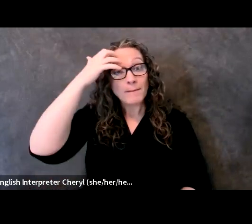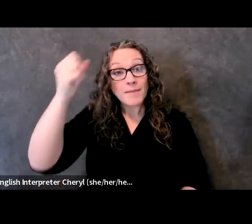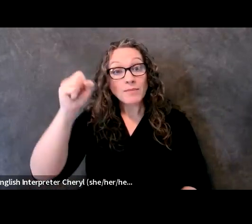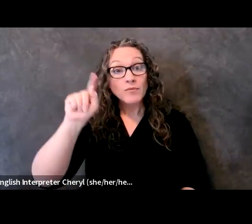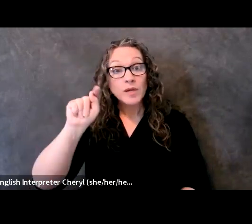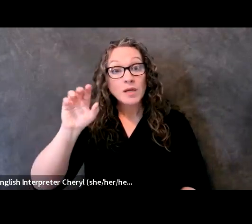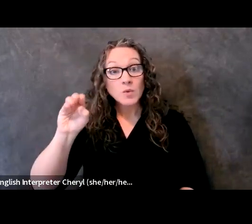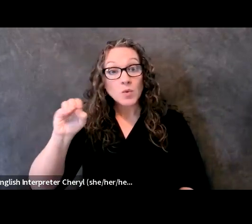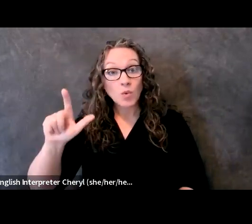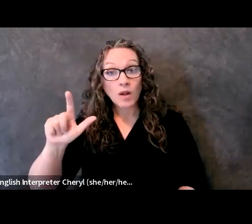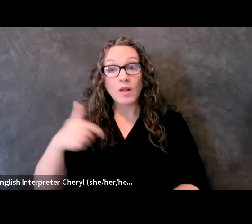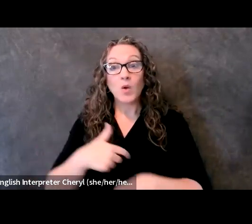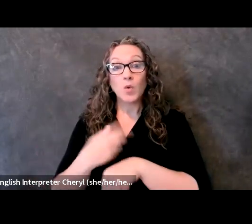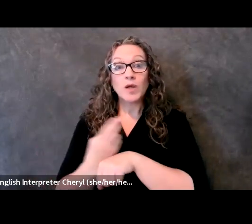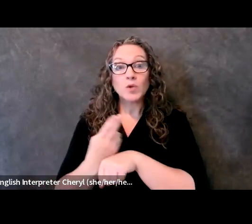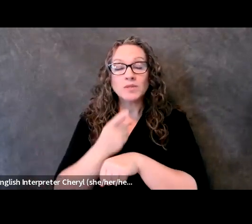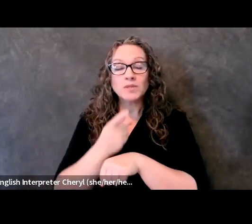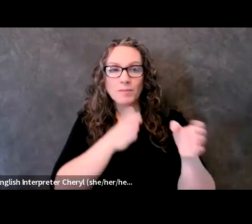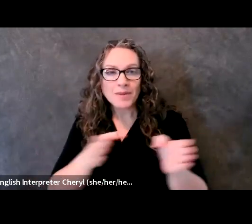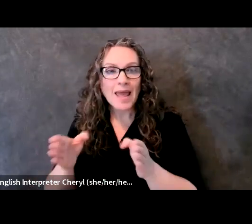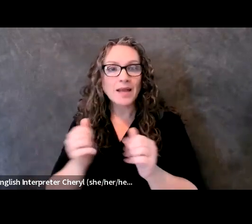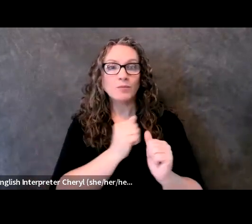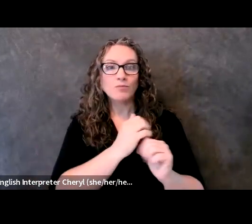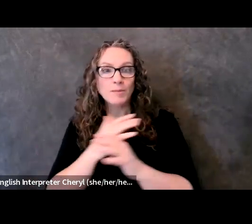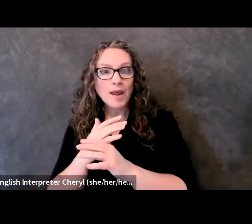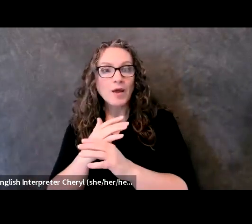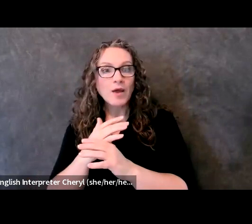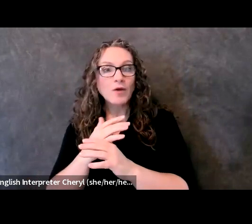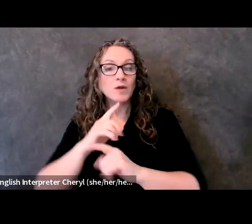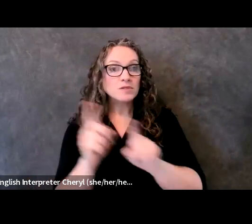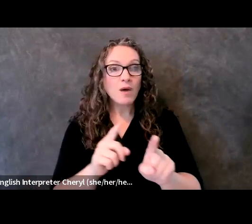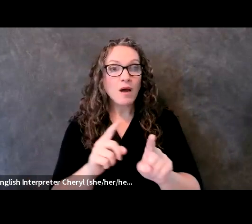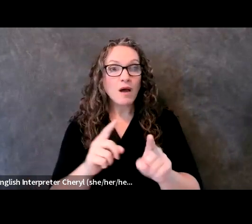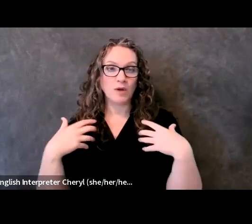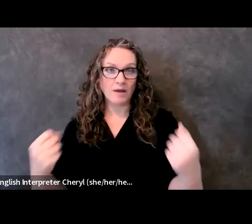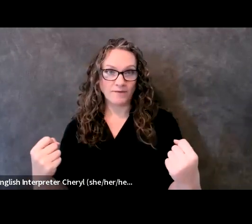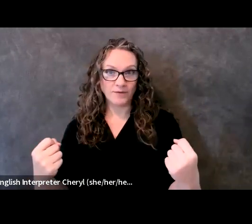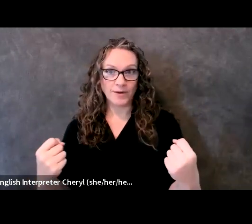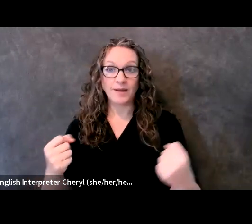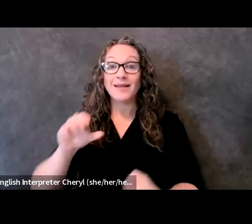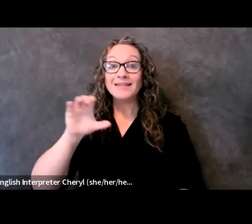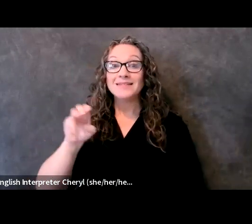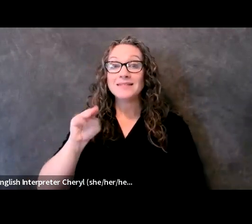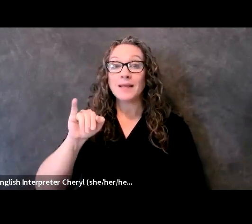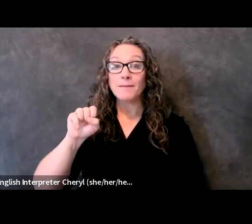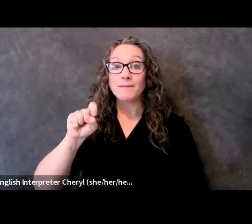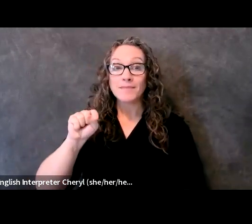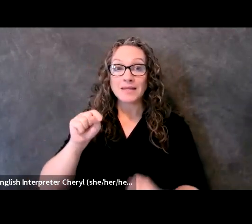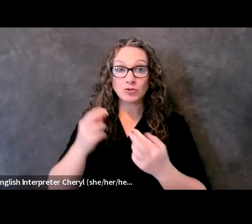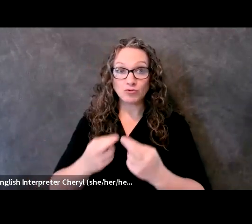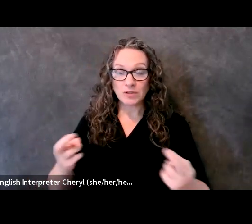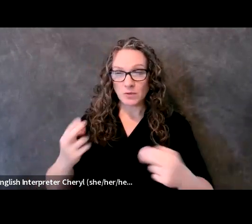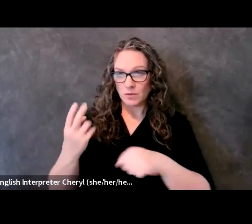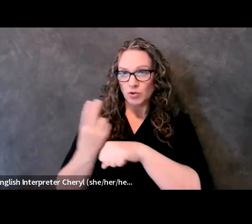use for the purposes of planning, preparedness, response, and recovery. The CMIS resources is utilized to help